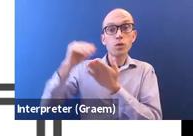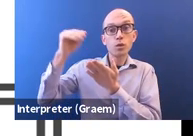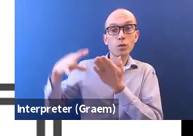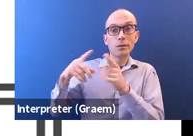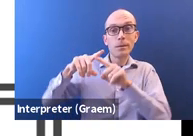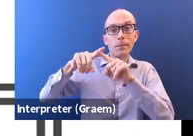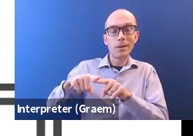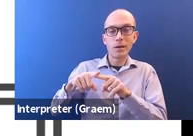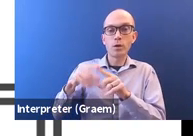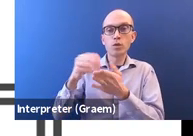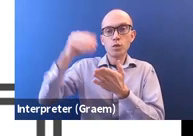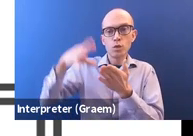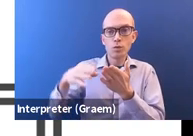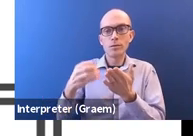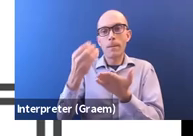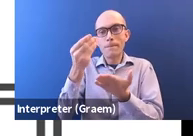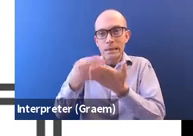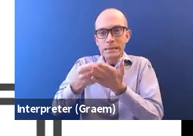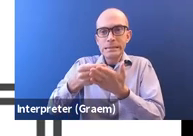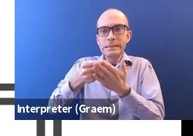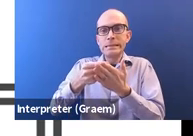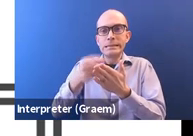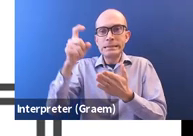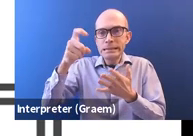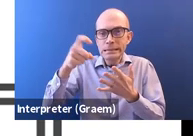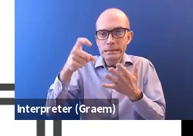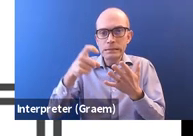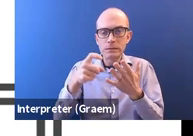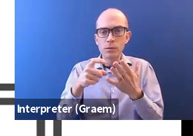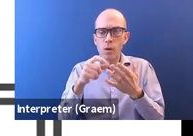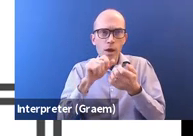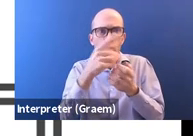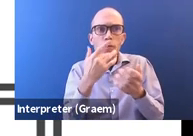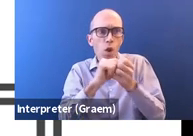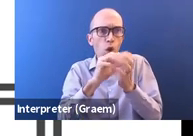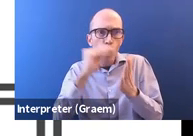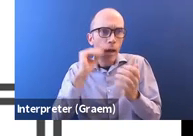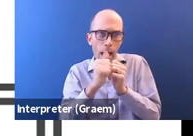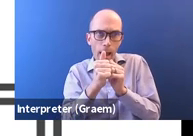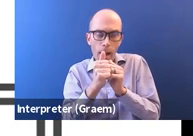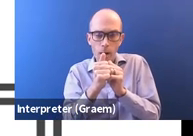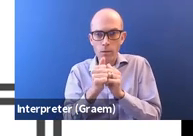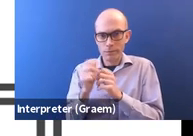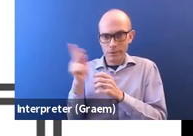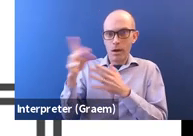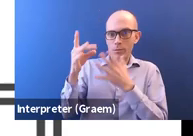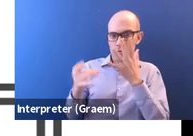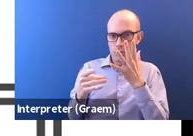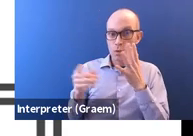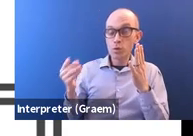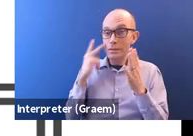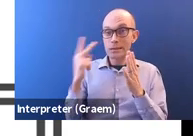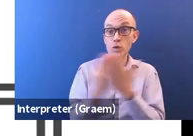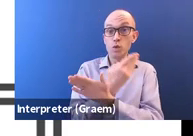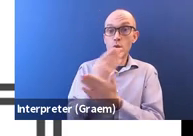economical needs or preferential ways to learn. So the new one's $97, you can see there. And then